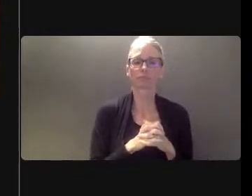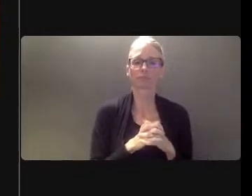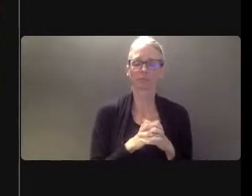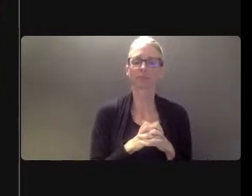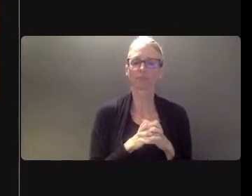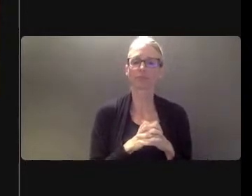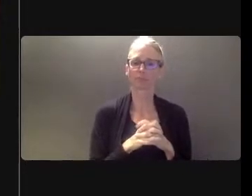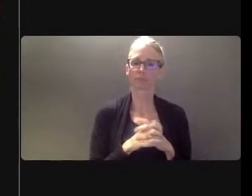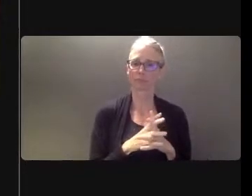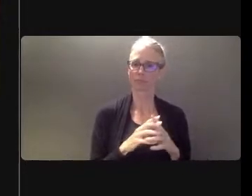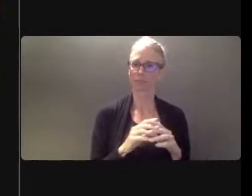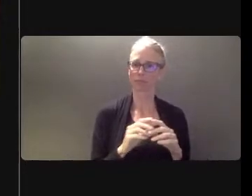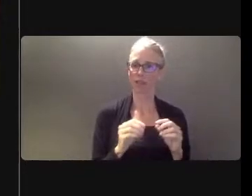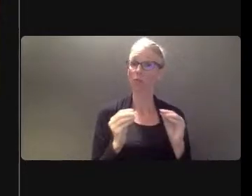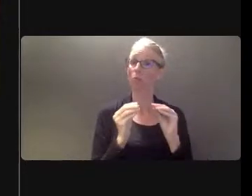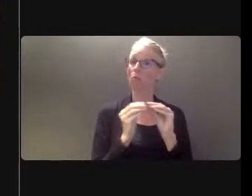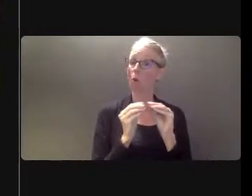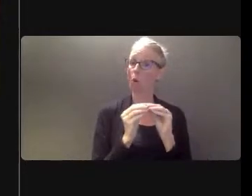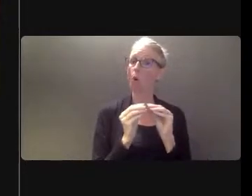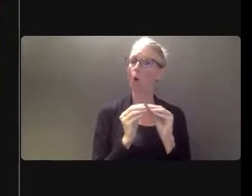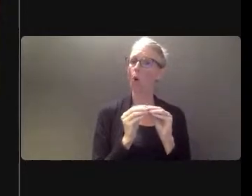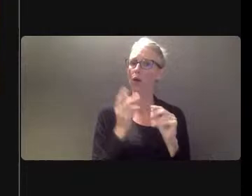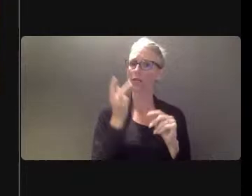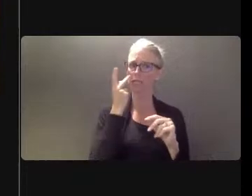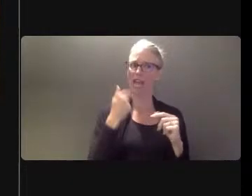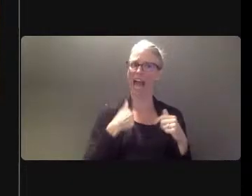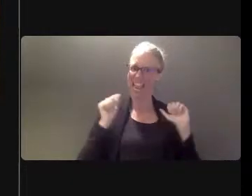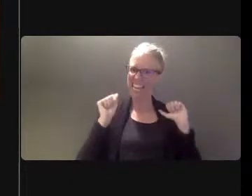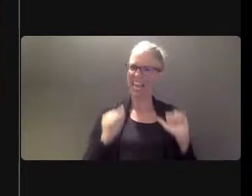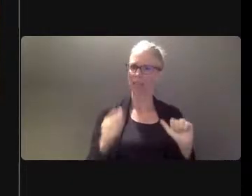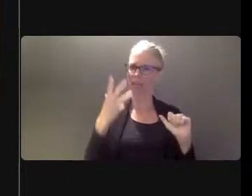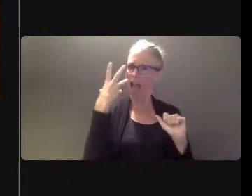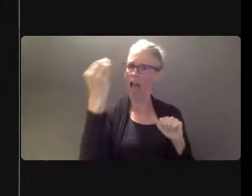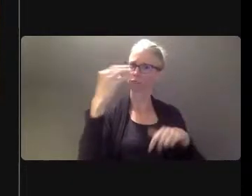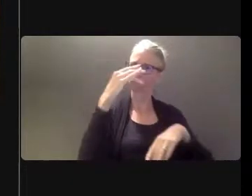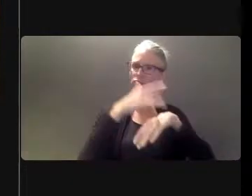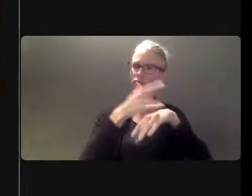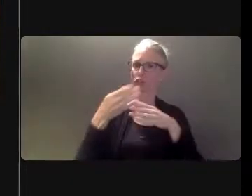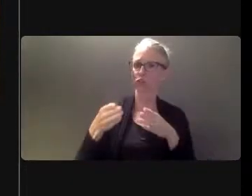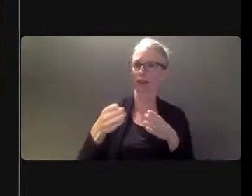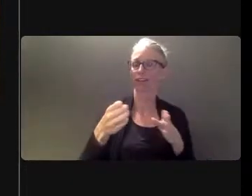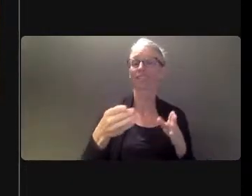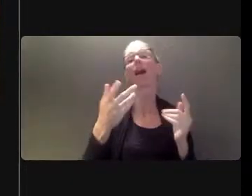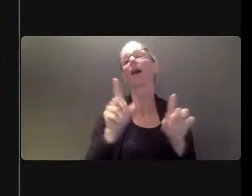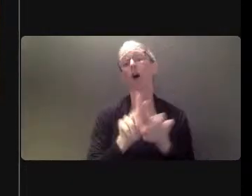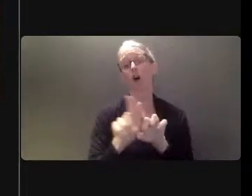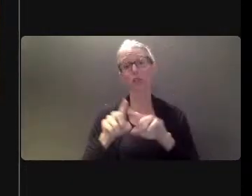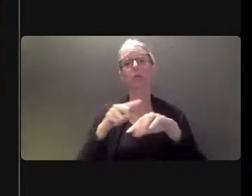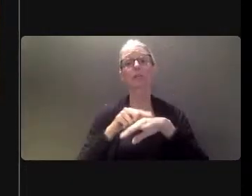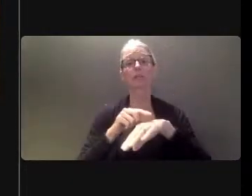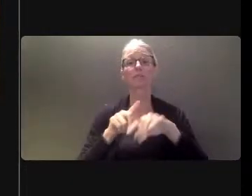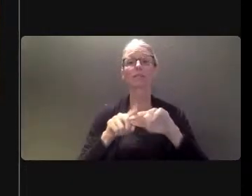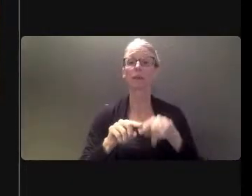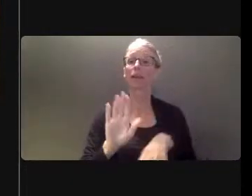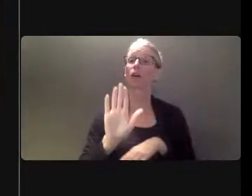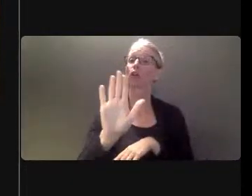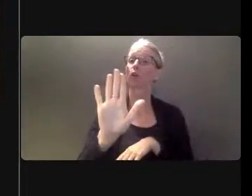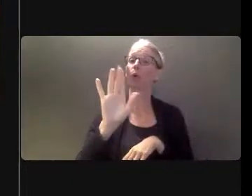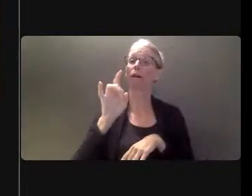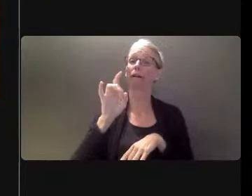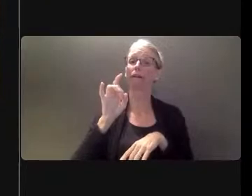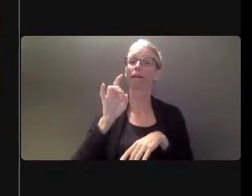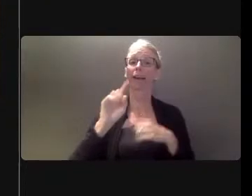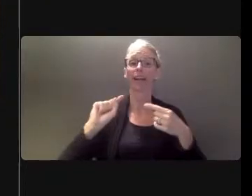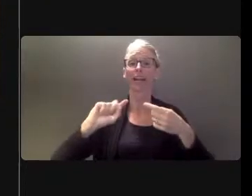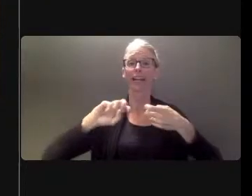and access these trails. And also that, you know, depending on the time of your injury, if they did that before their injury, that, you know, they're still